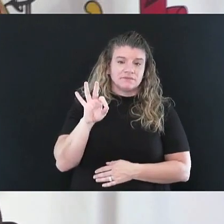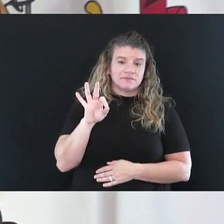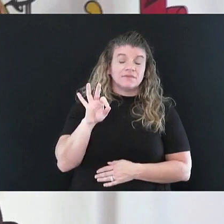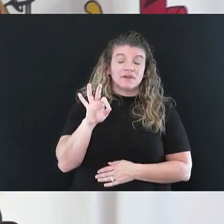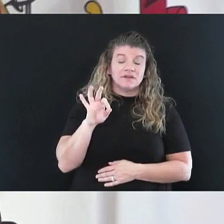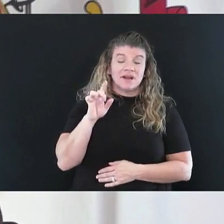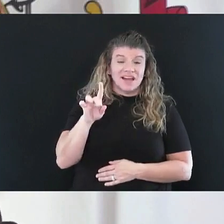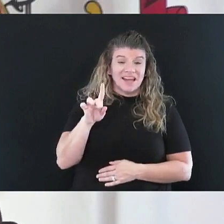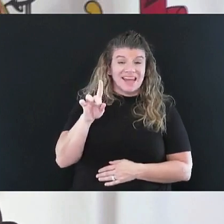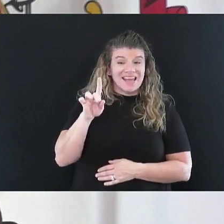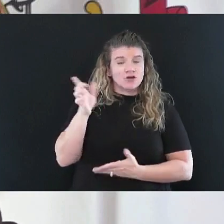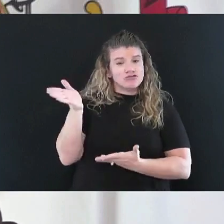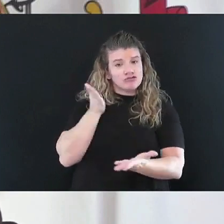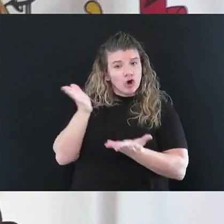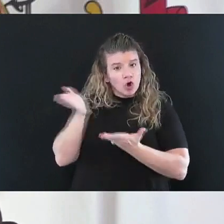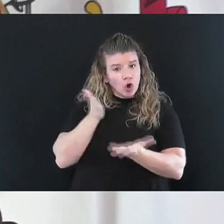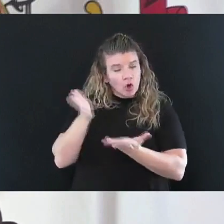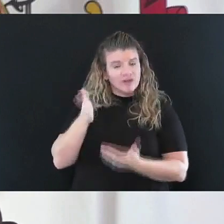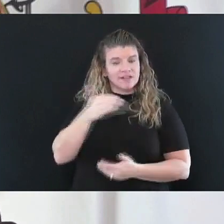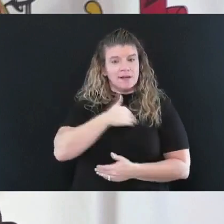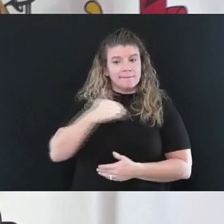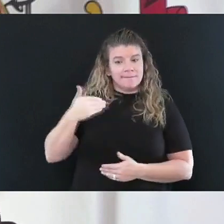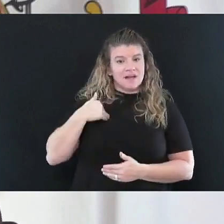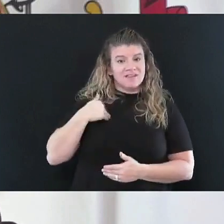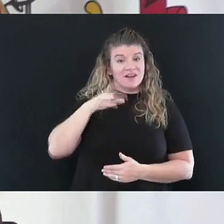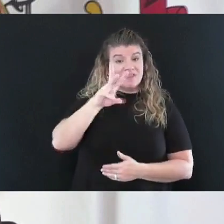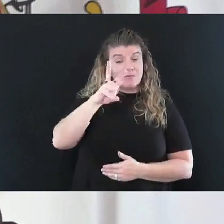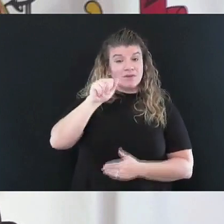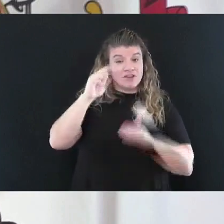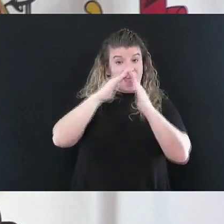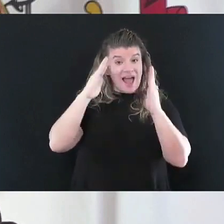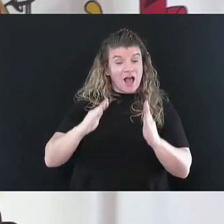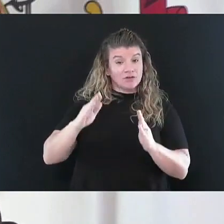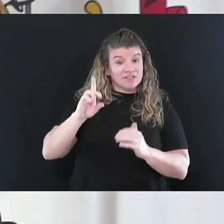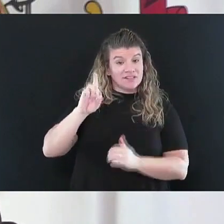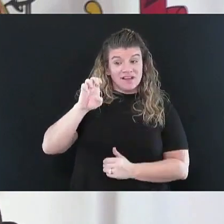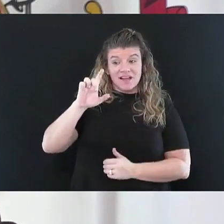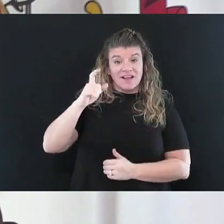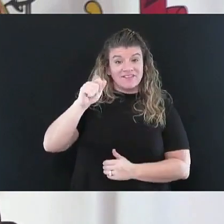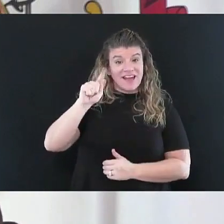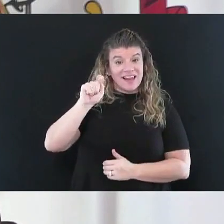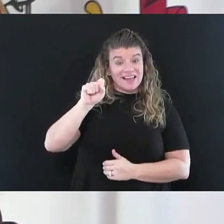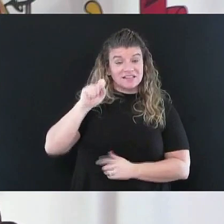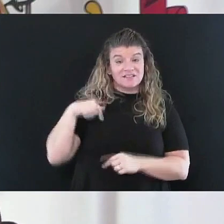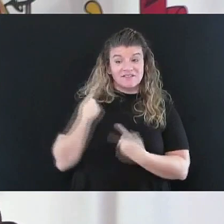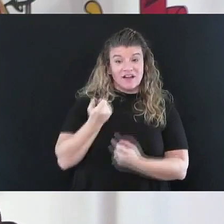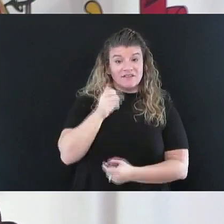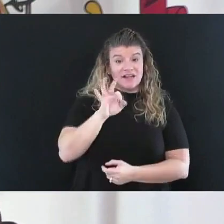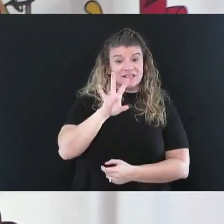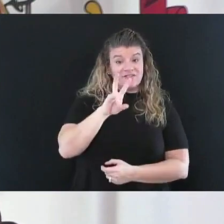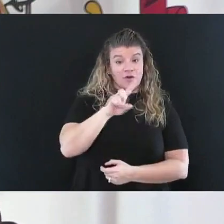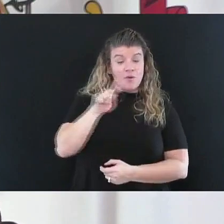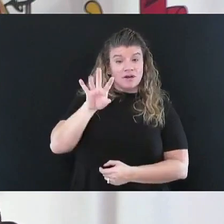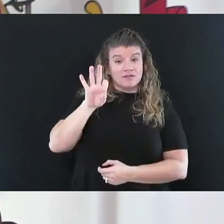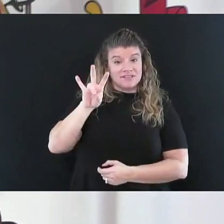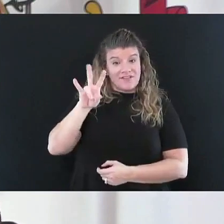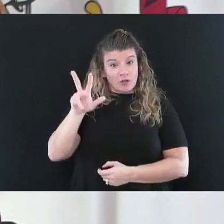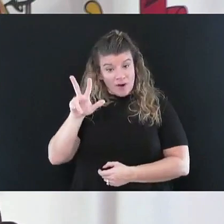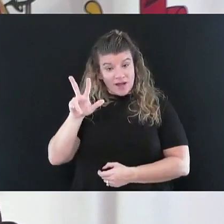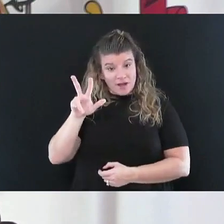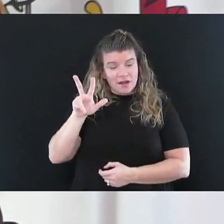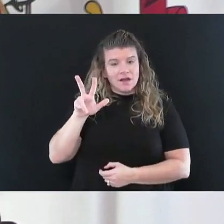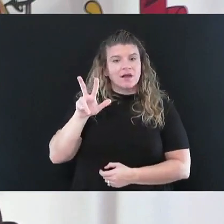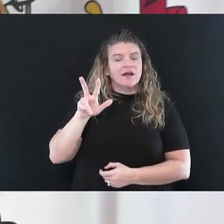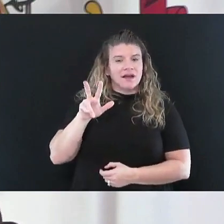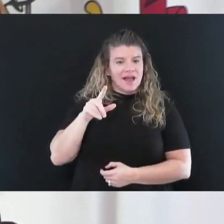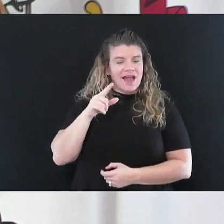Richard served as a member of the West Virginia House of Delegates from 1971 to 1973, and then as